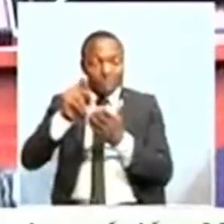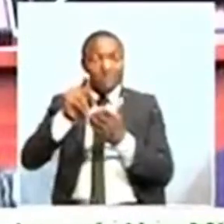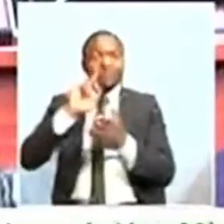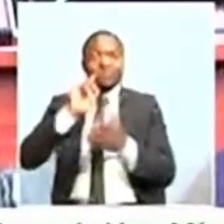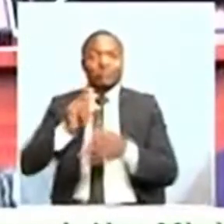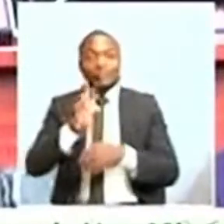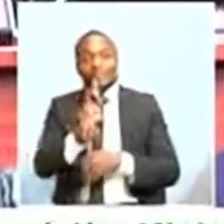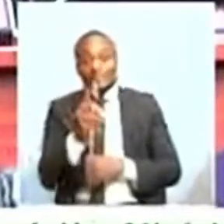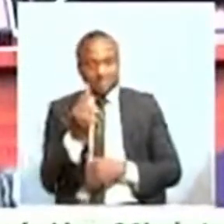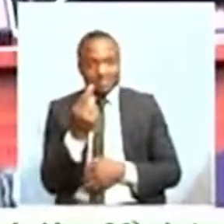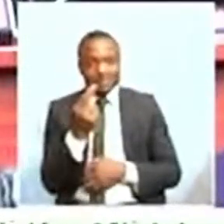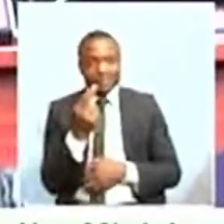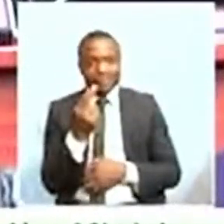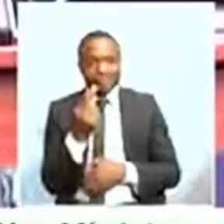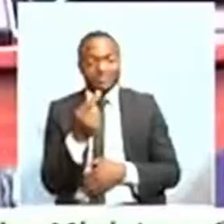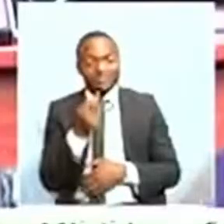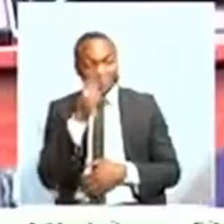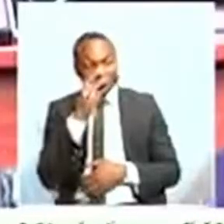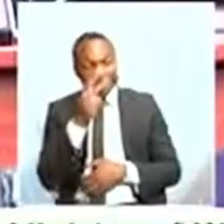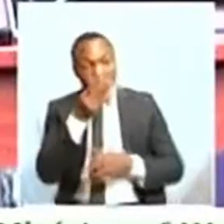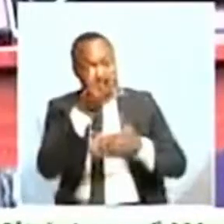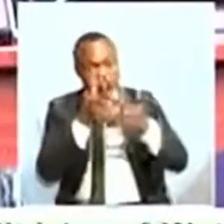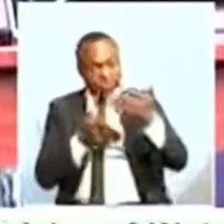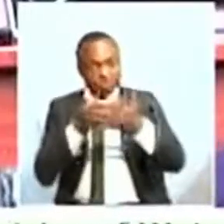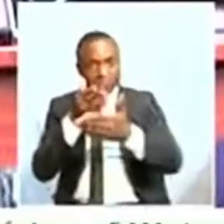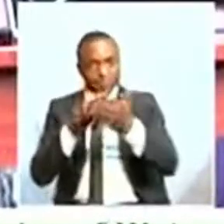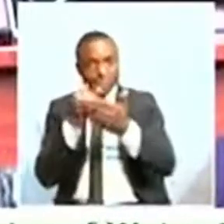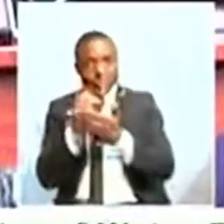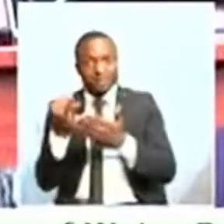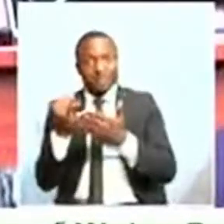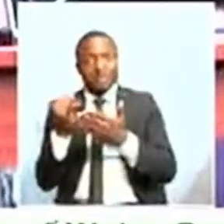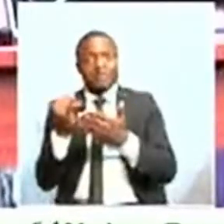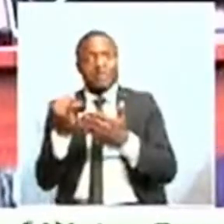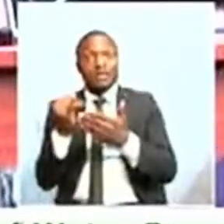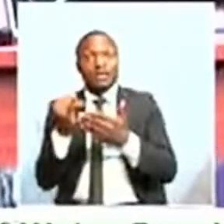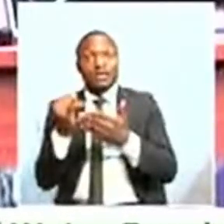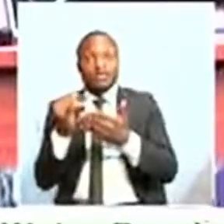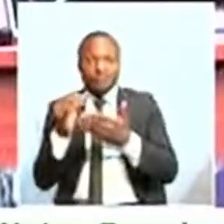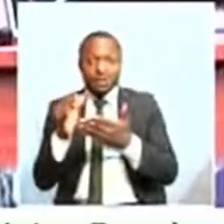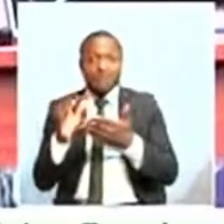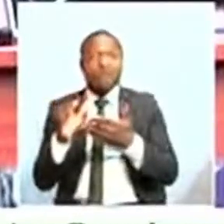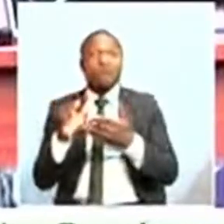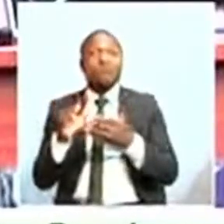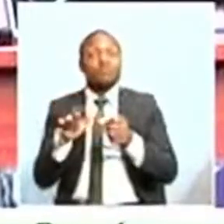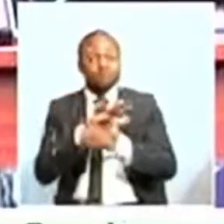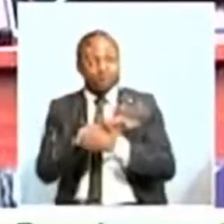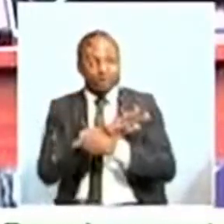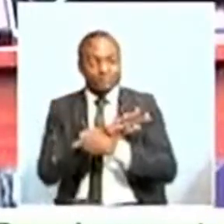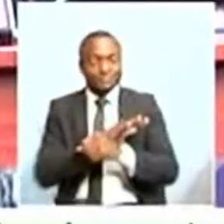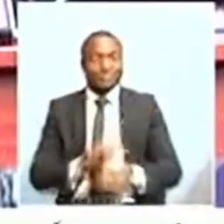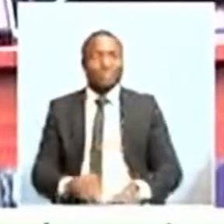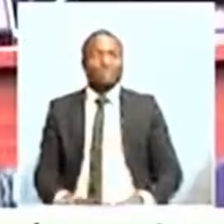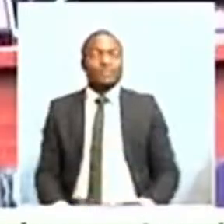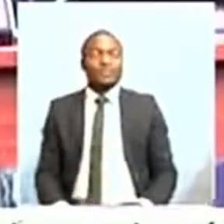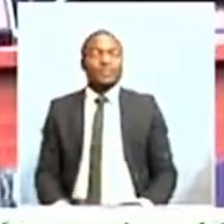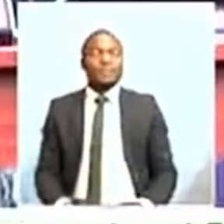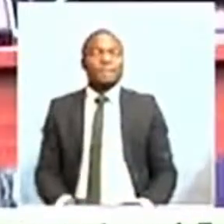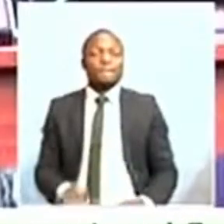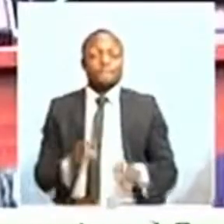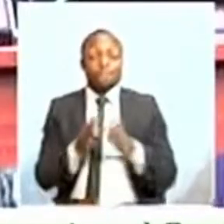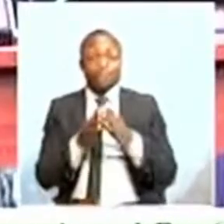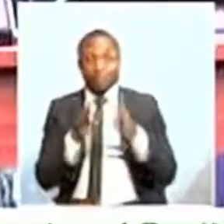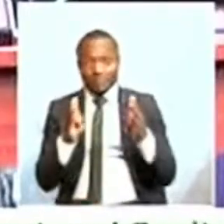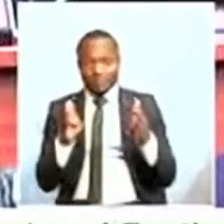recovered. To look at this issue comprehensively, Honorable Member for Lundazi, the